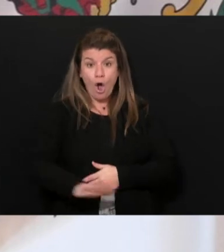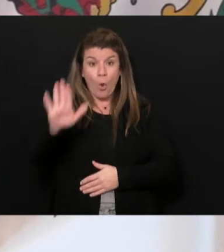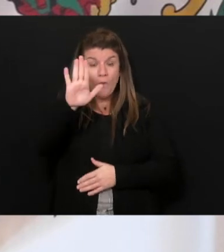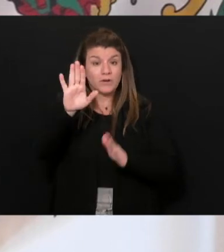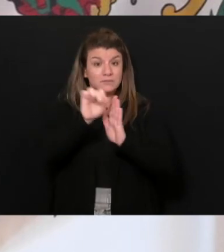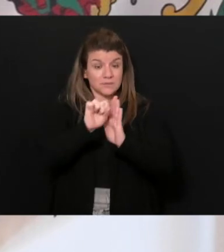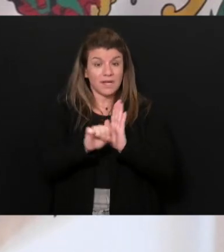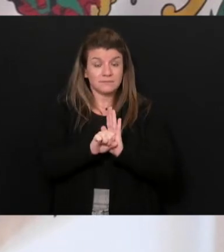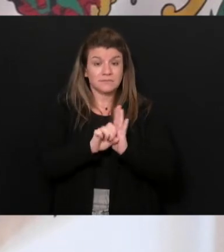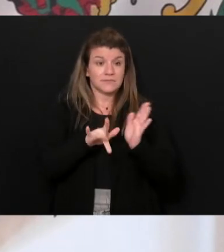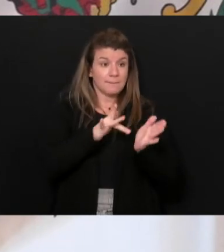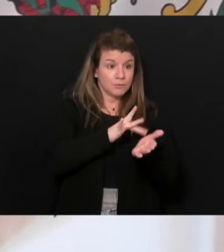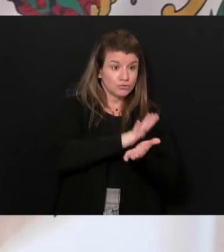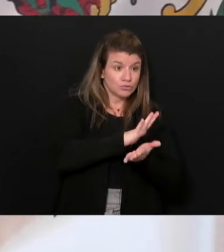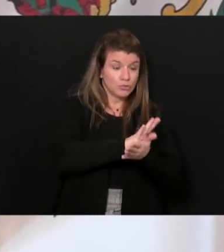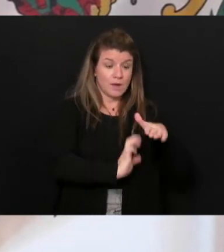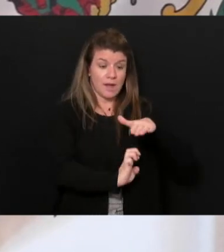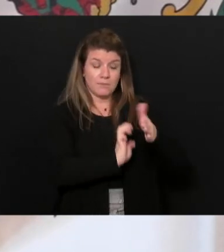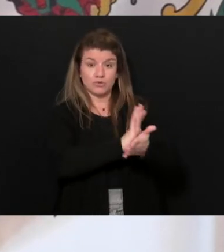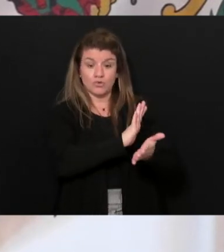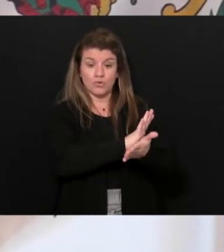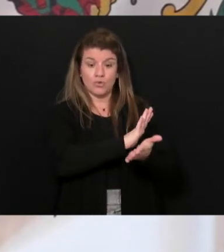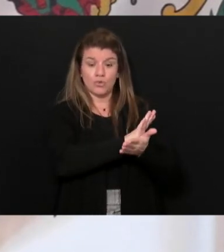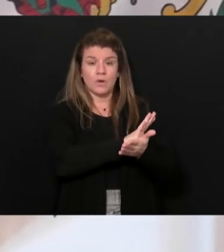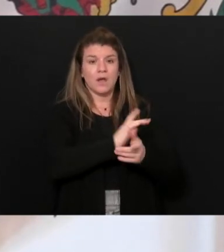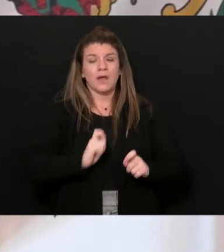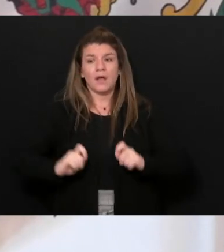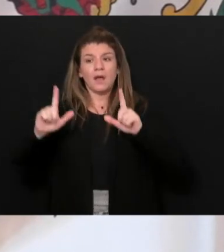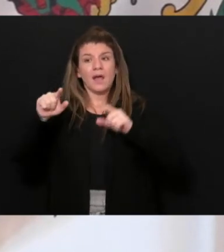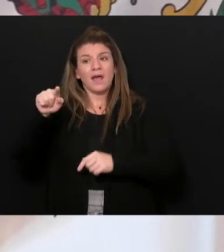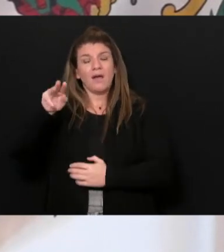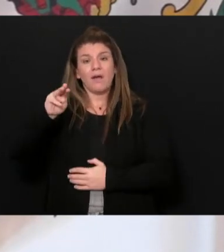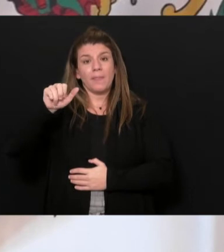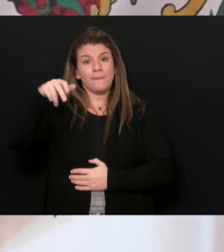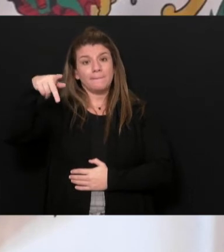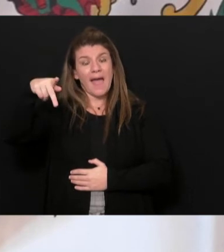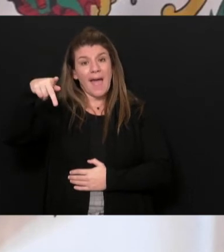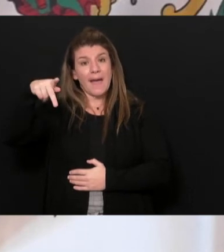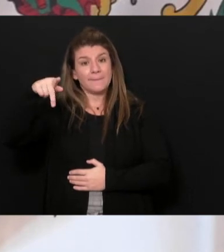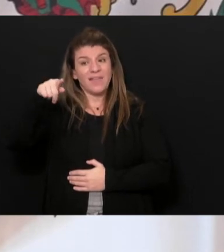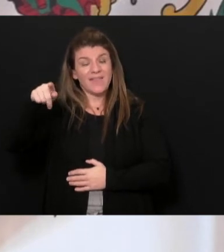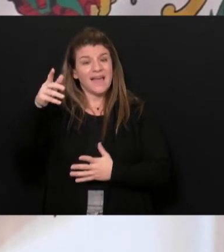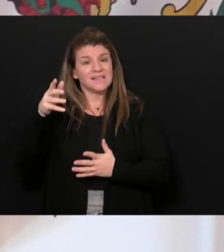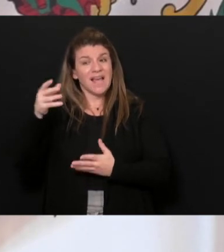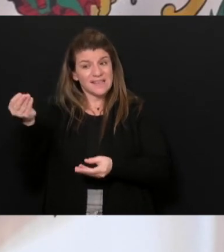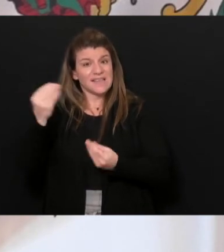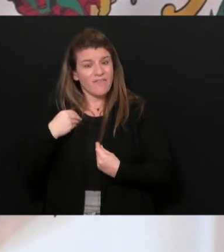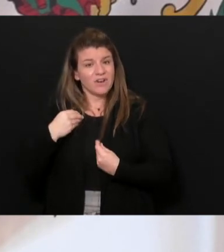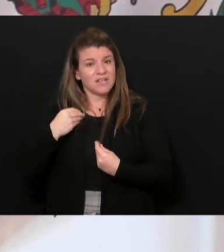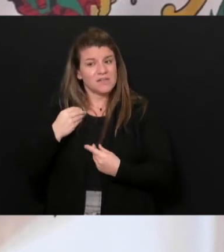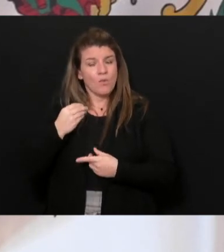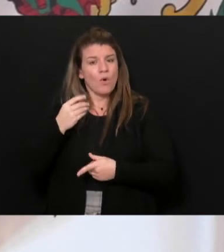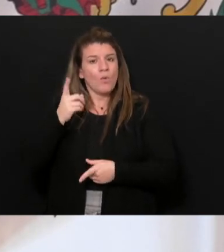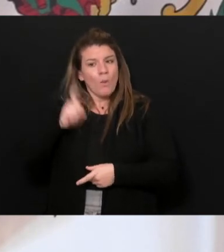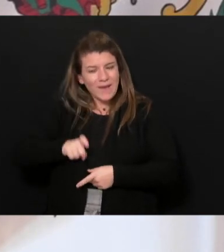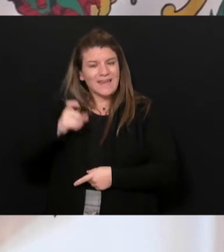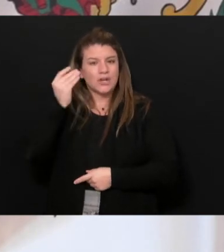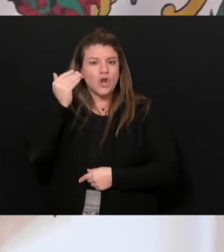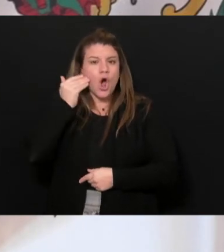school and elementary schools, then our map really has served us as well as it possibly